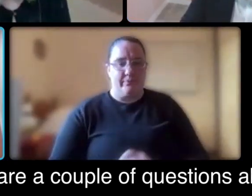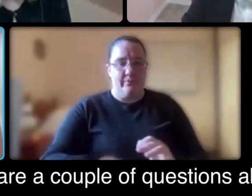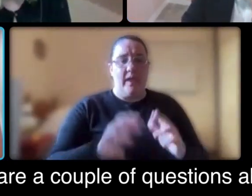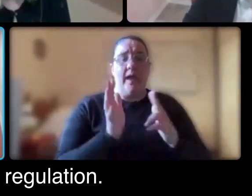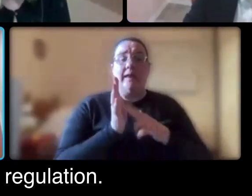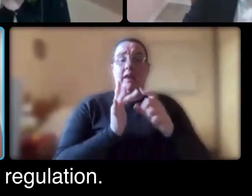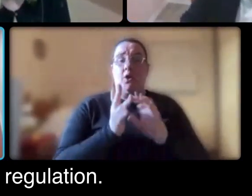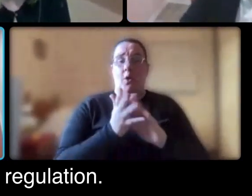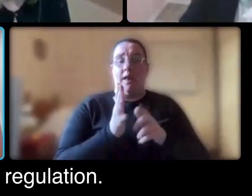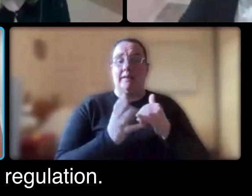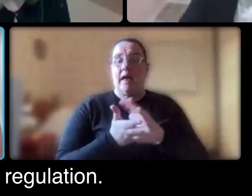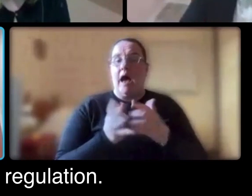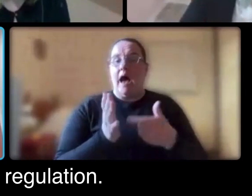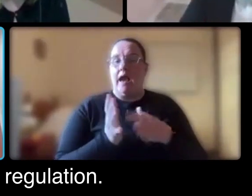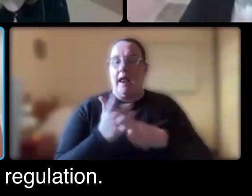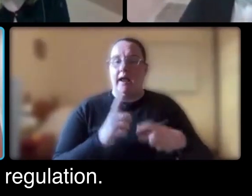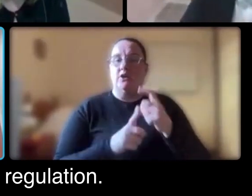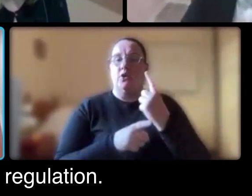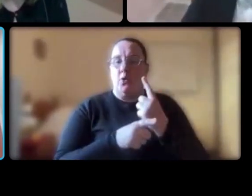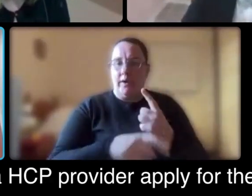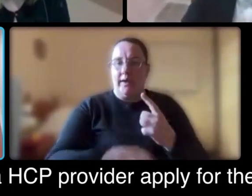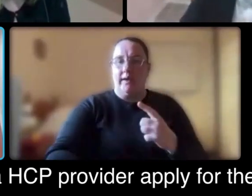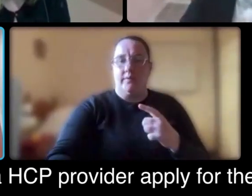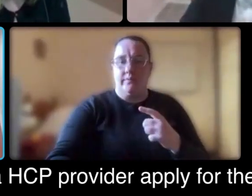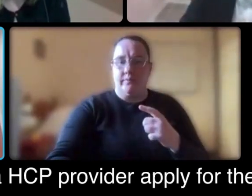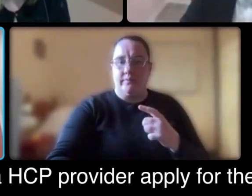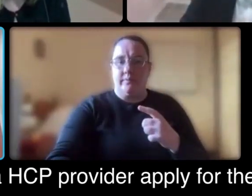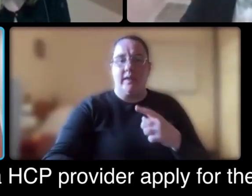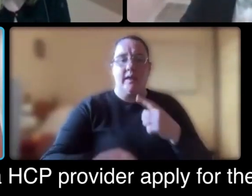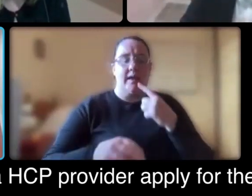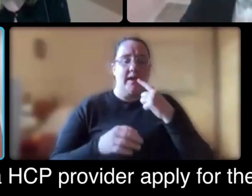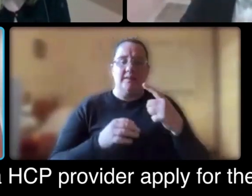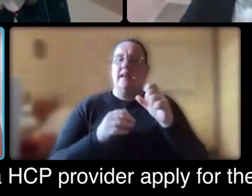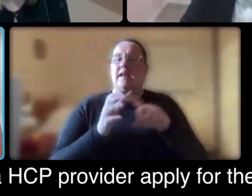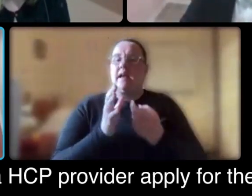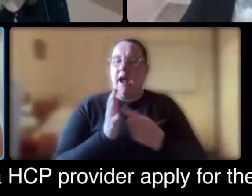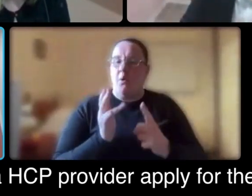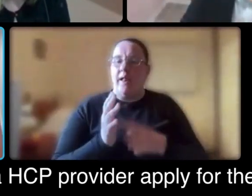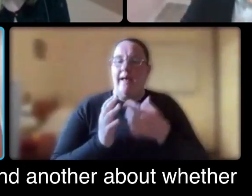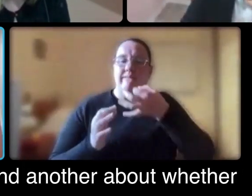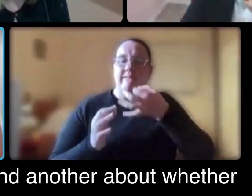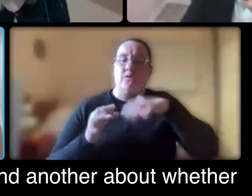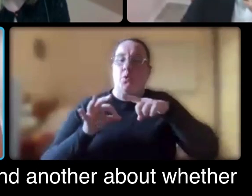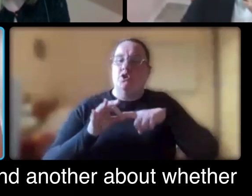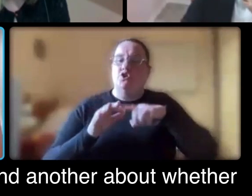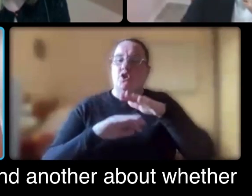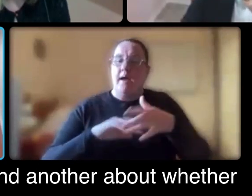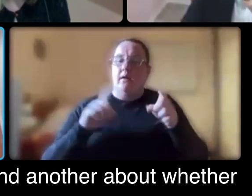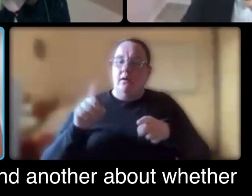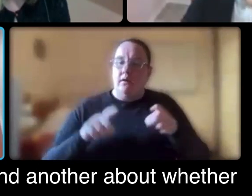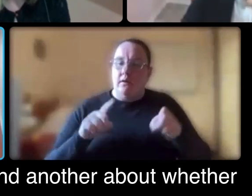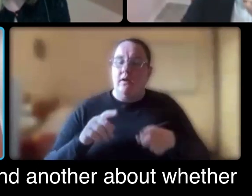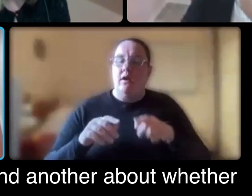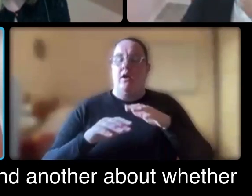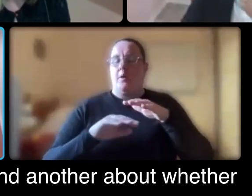about the work on regulation. One was about how would a HCP provider apply for the new registration